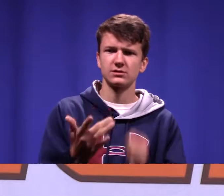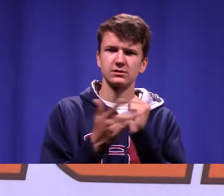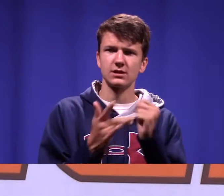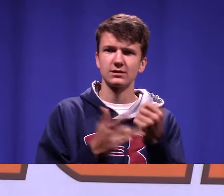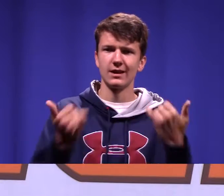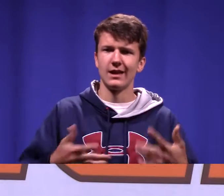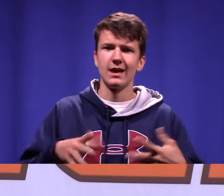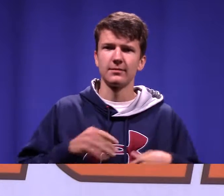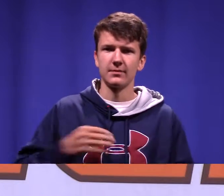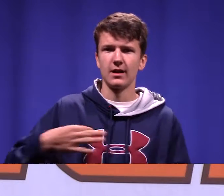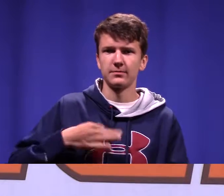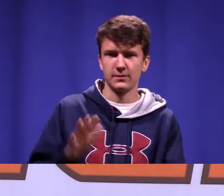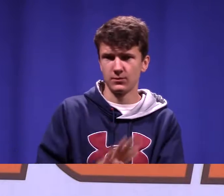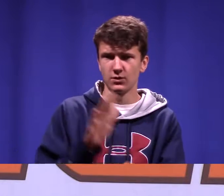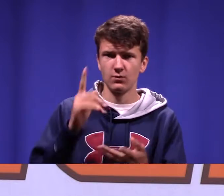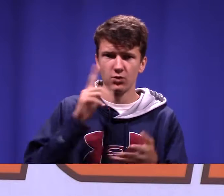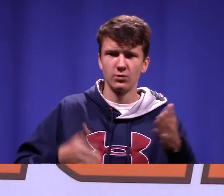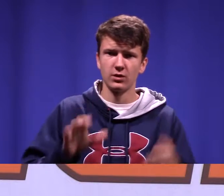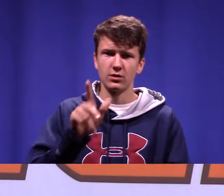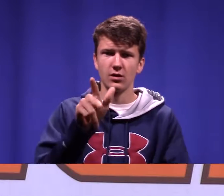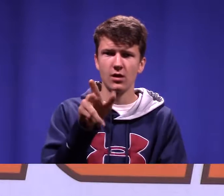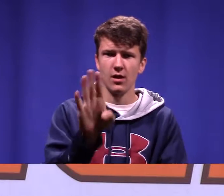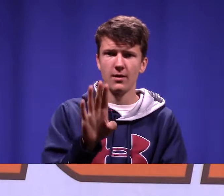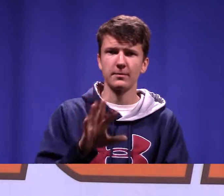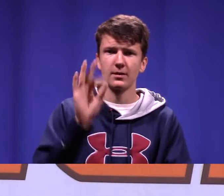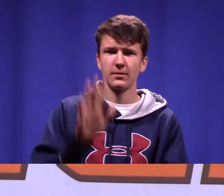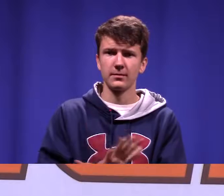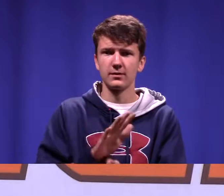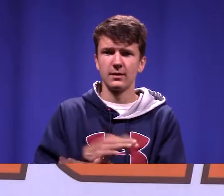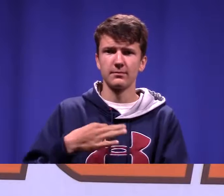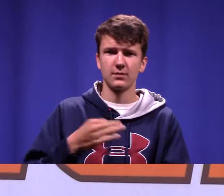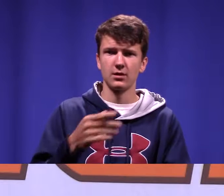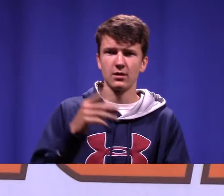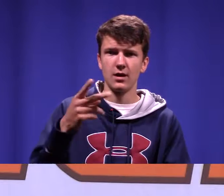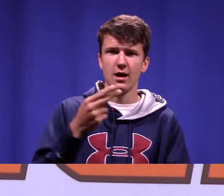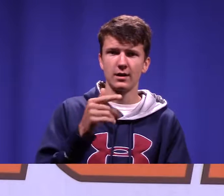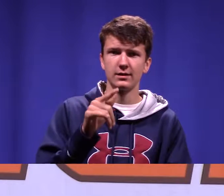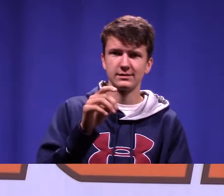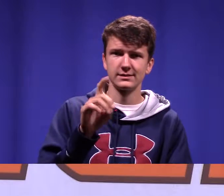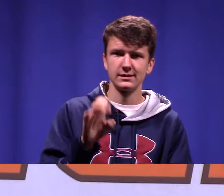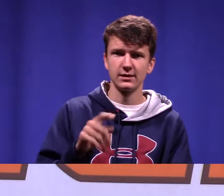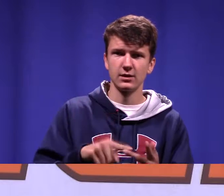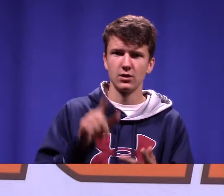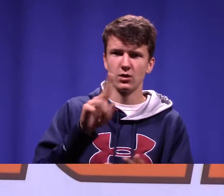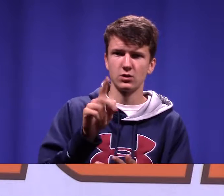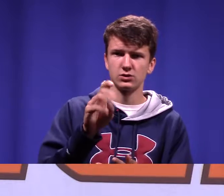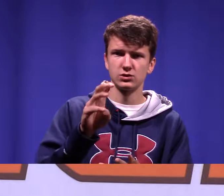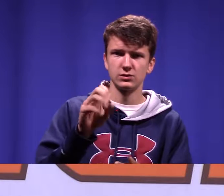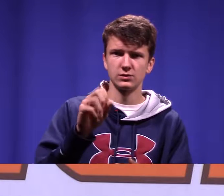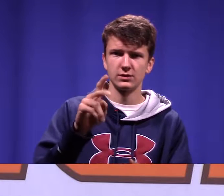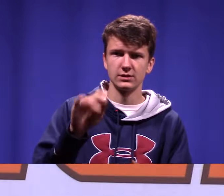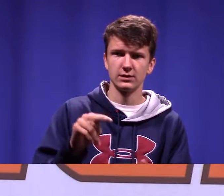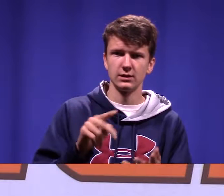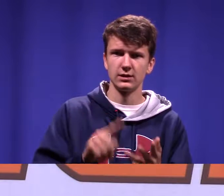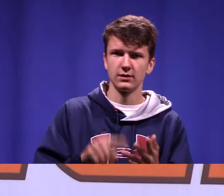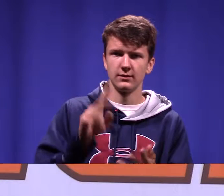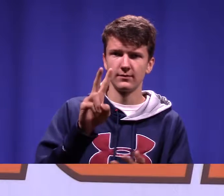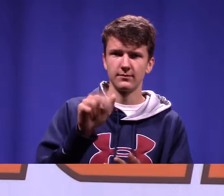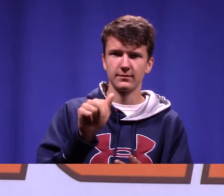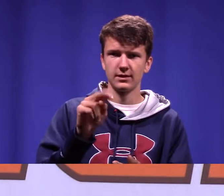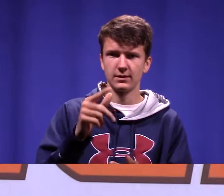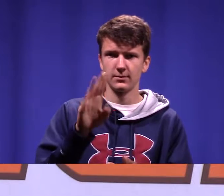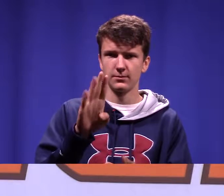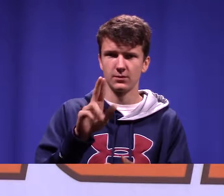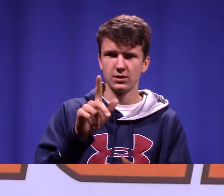Hersey Technology is now accepting applications for Robotics Club. Pick up your application from Mr. Hyde, Mr. Ludwigson, or Mr.